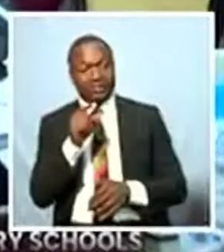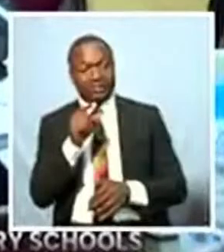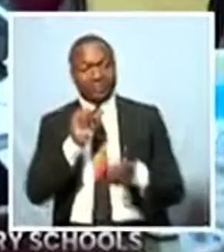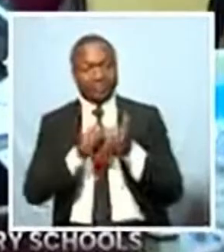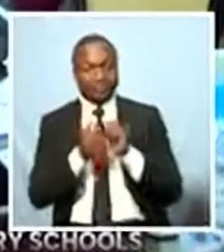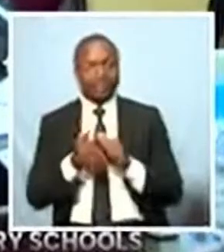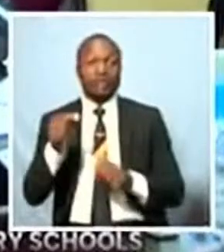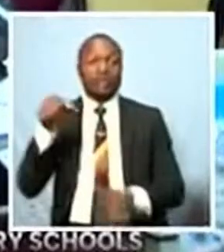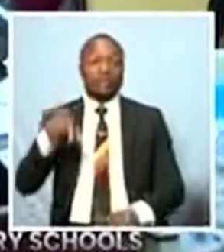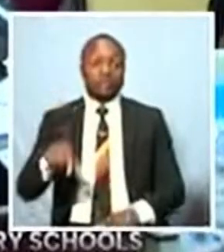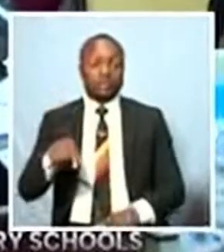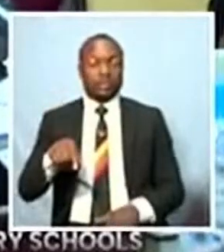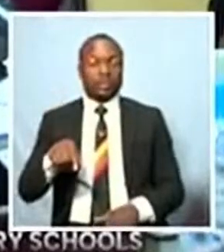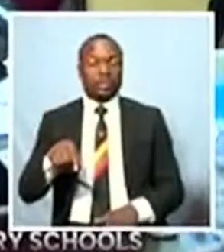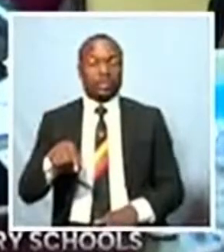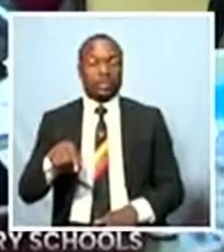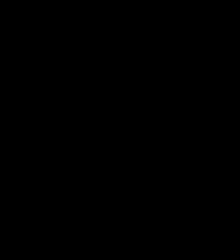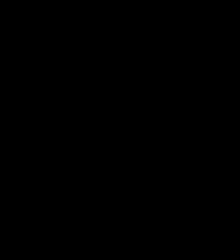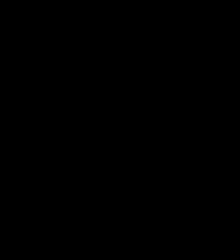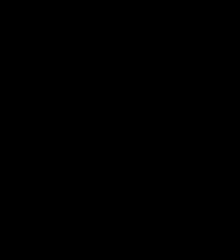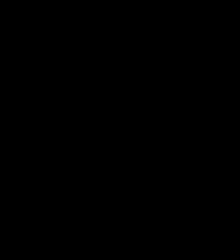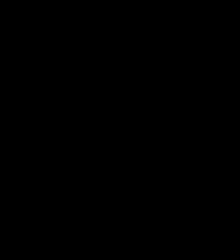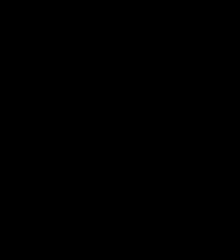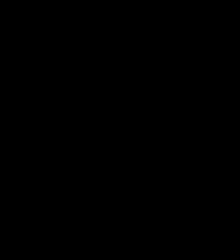quality. We want quantity.